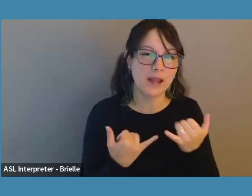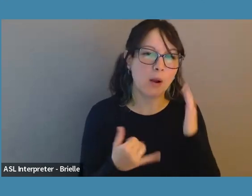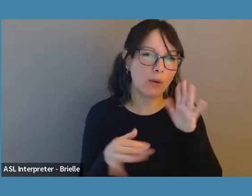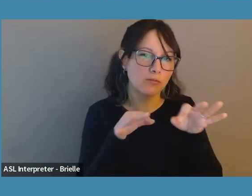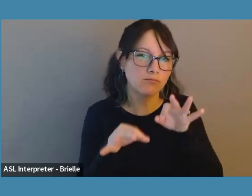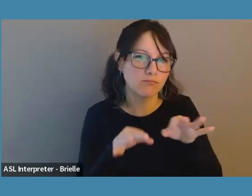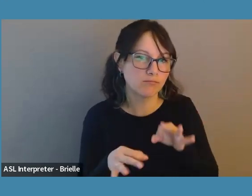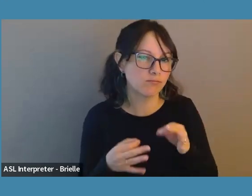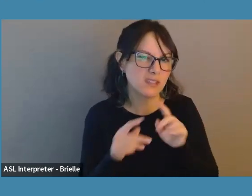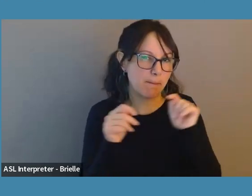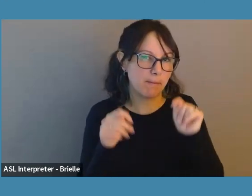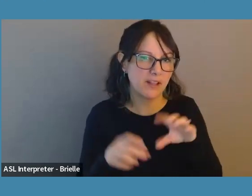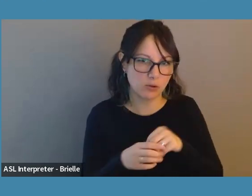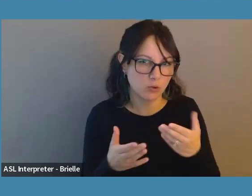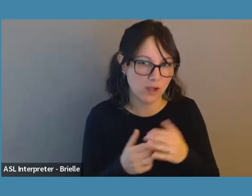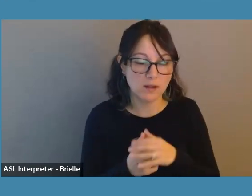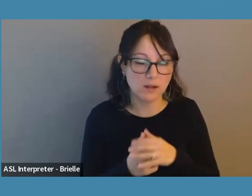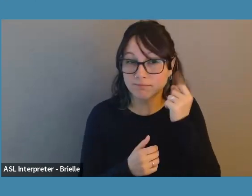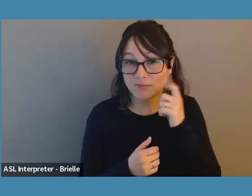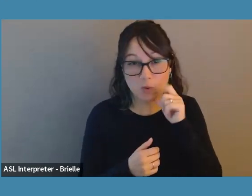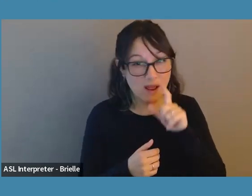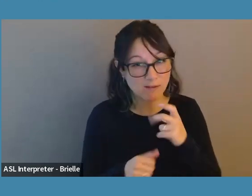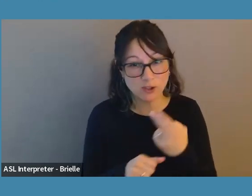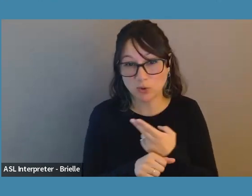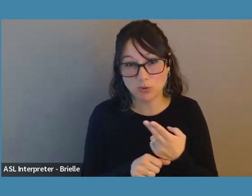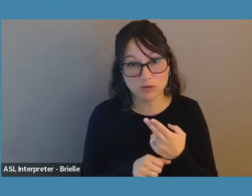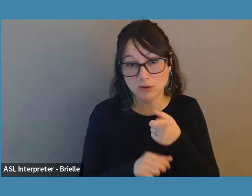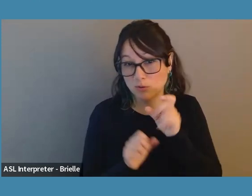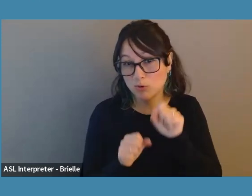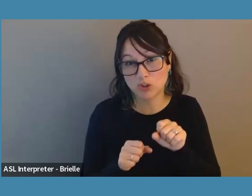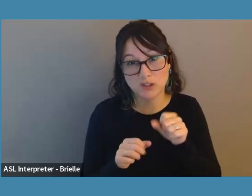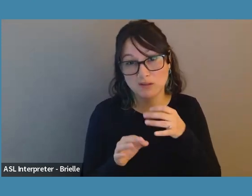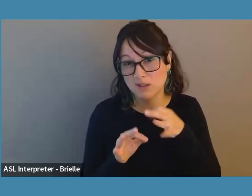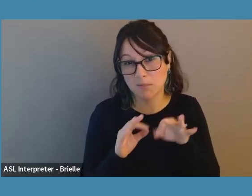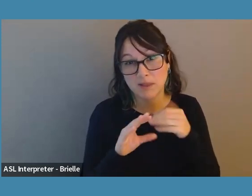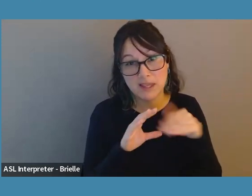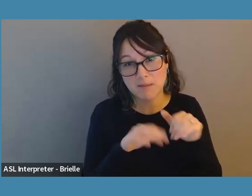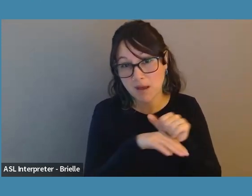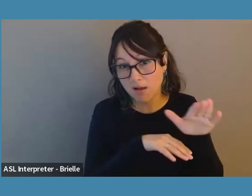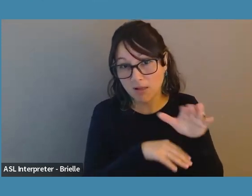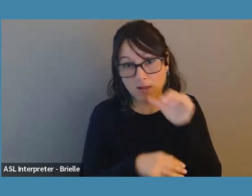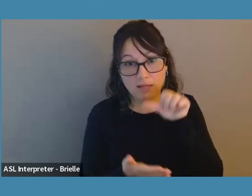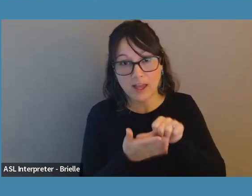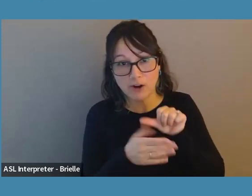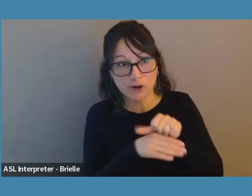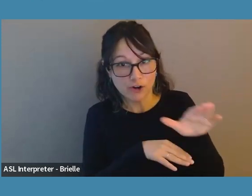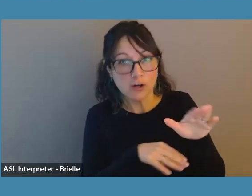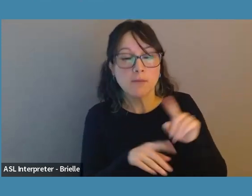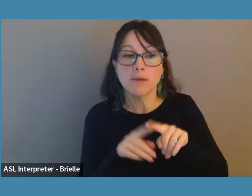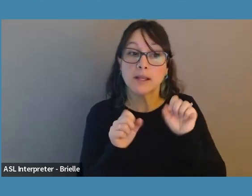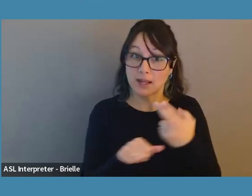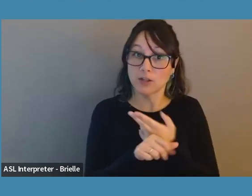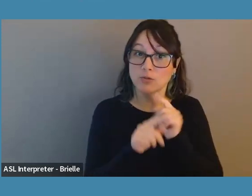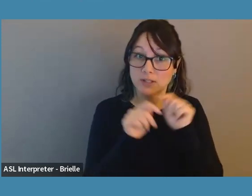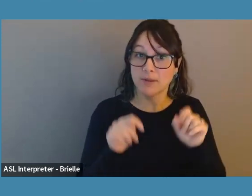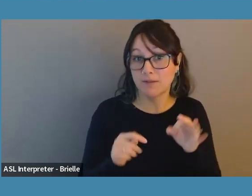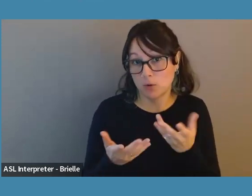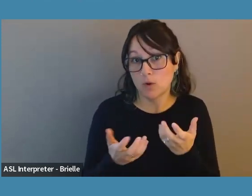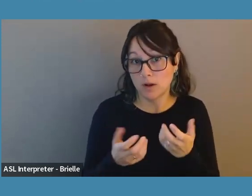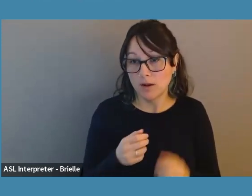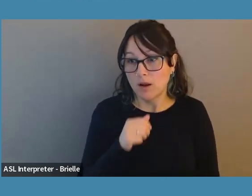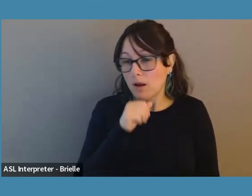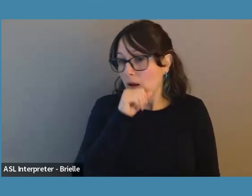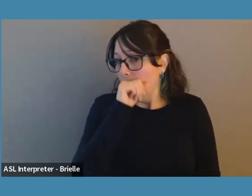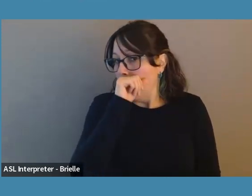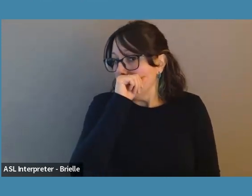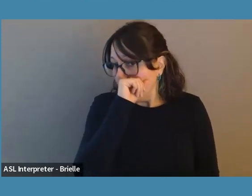bit about what's in the template. You don't have to use this. It can simply be an email, a letter, but you can use this format if you like.